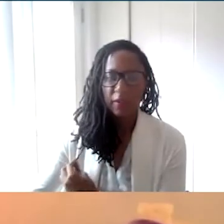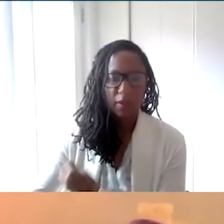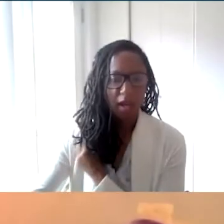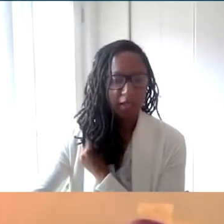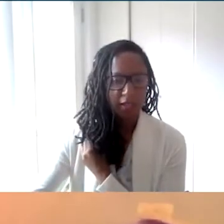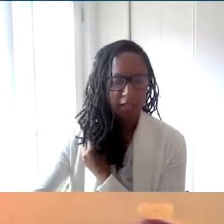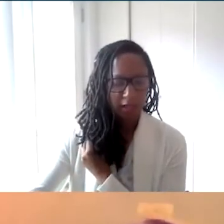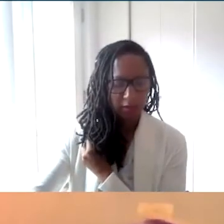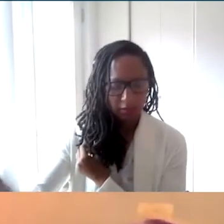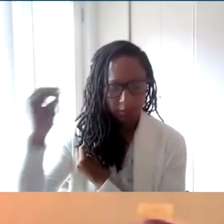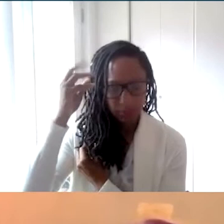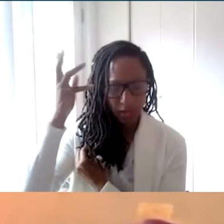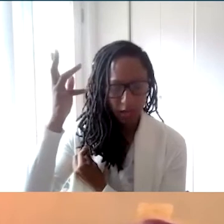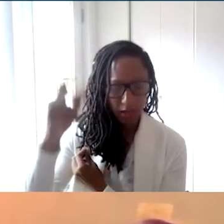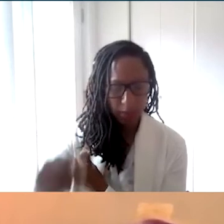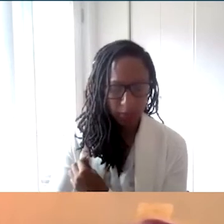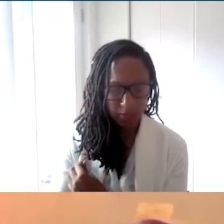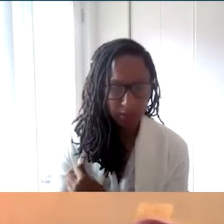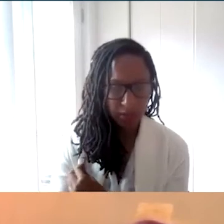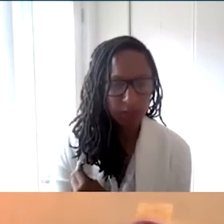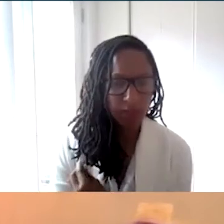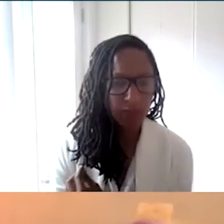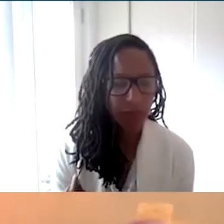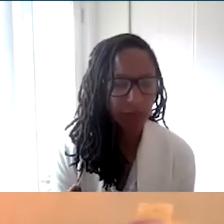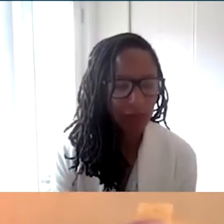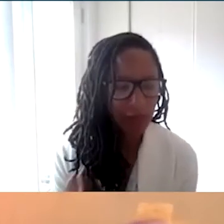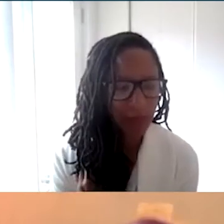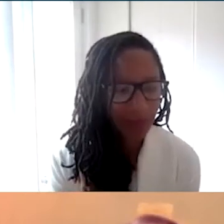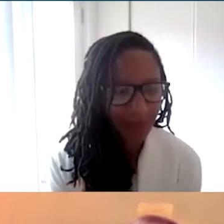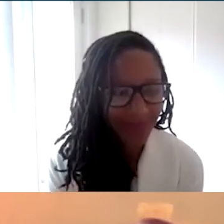Any final thoughts? Any aha moments? Thank you so much.